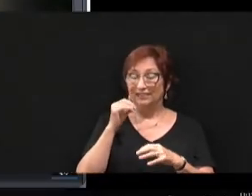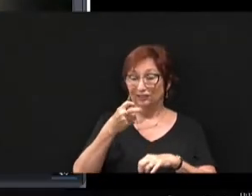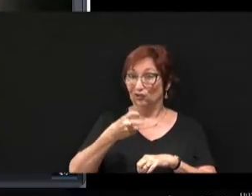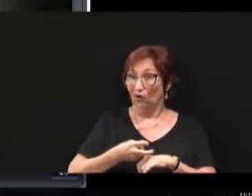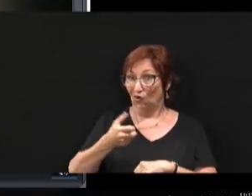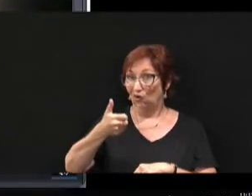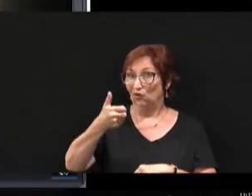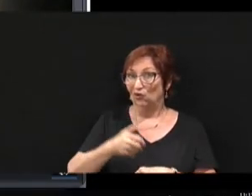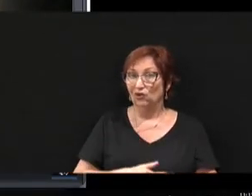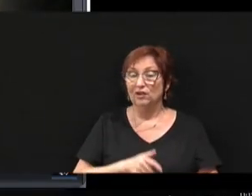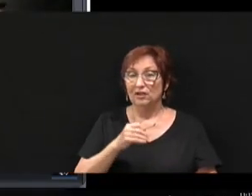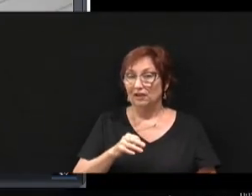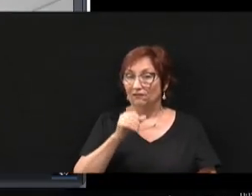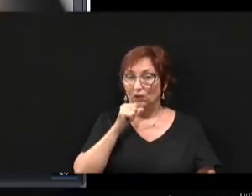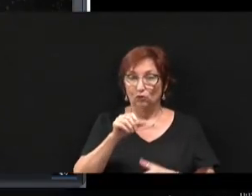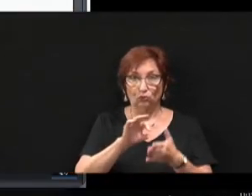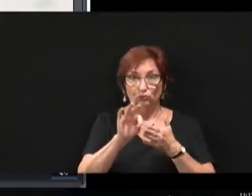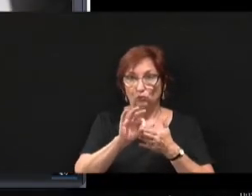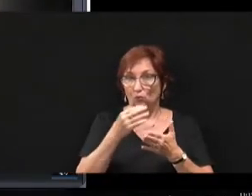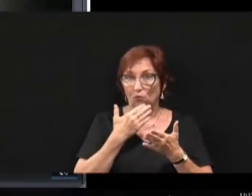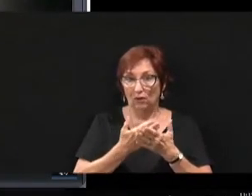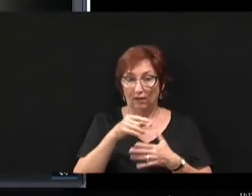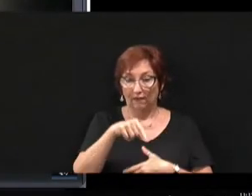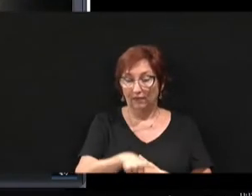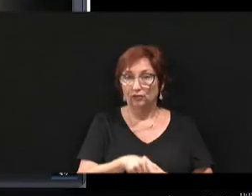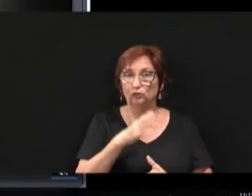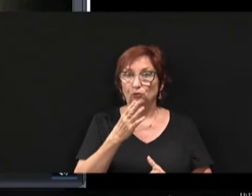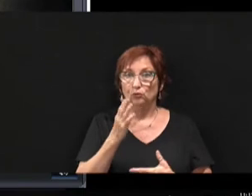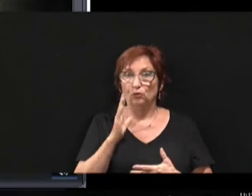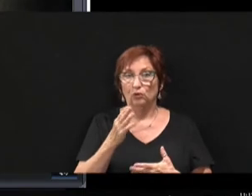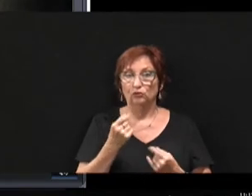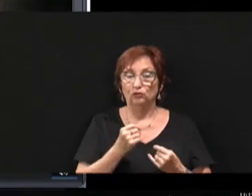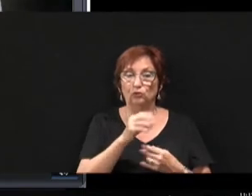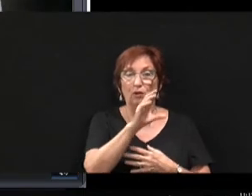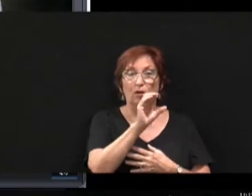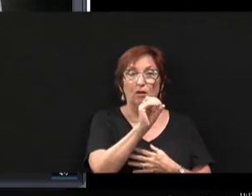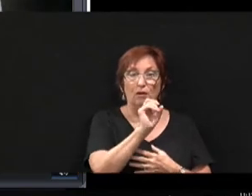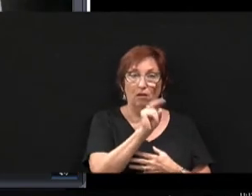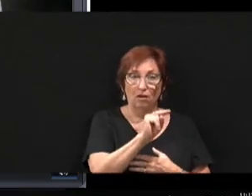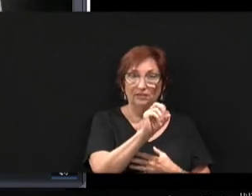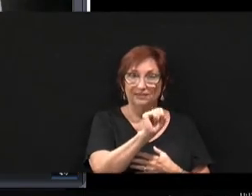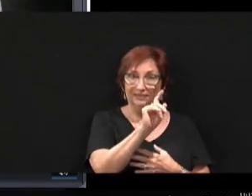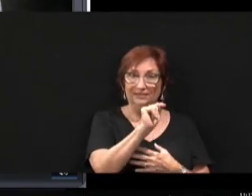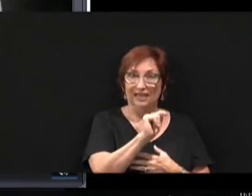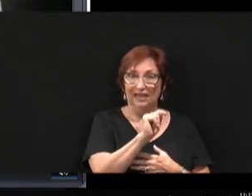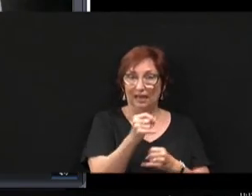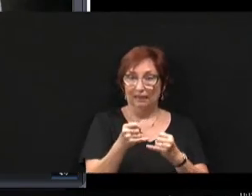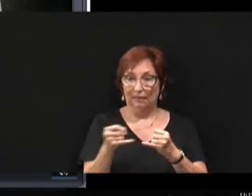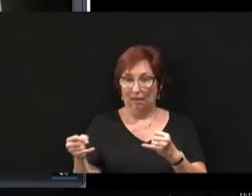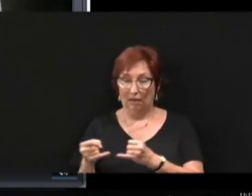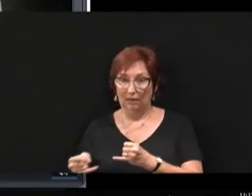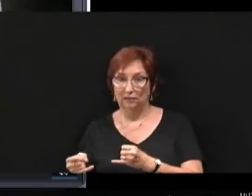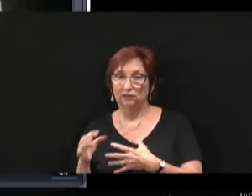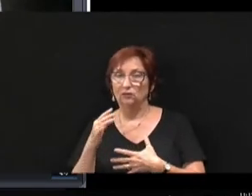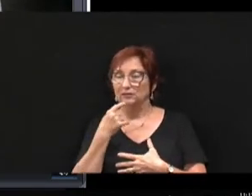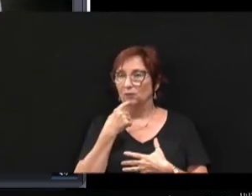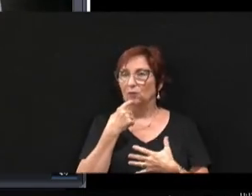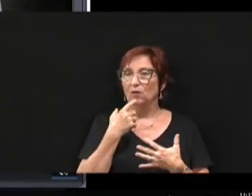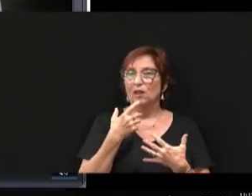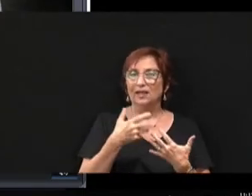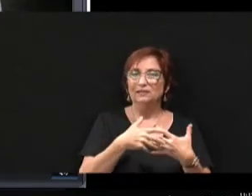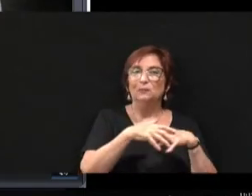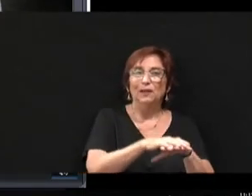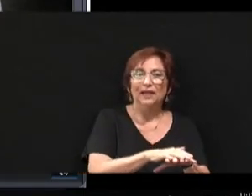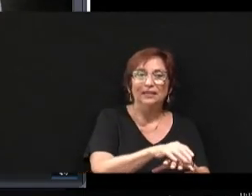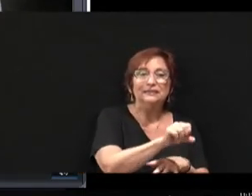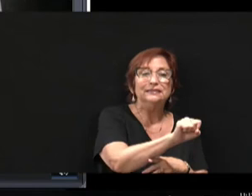they don't do well on this, you're going to go do onset and rhyme, or you're just going to say, let's blend